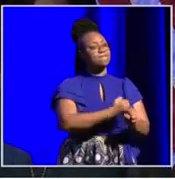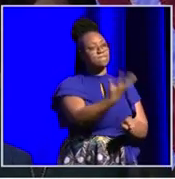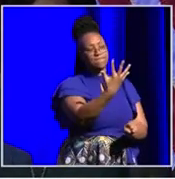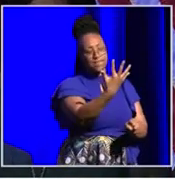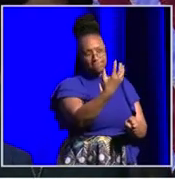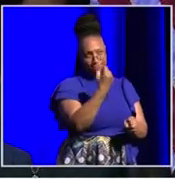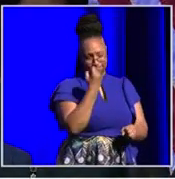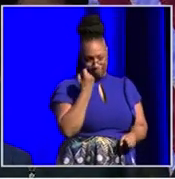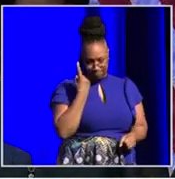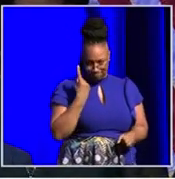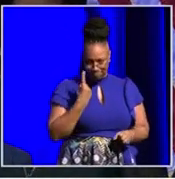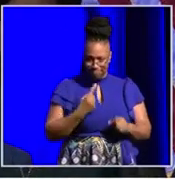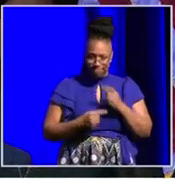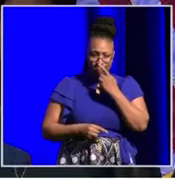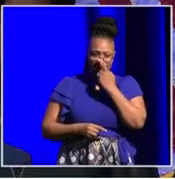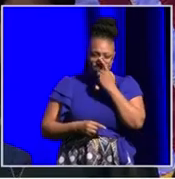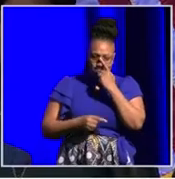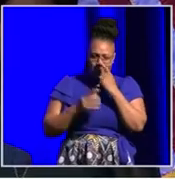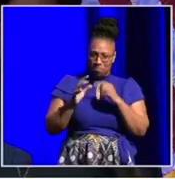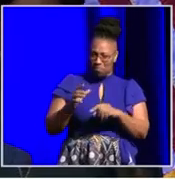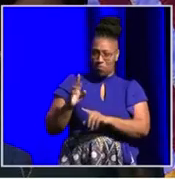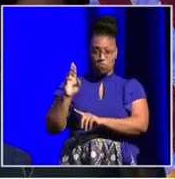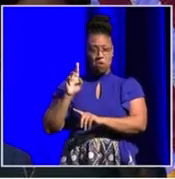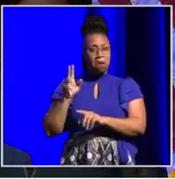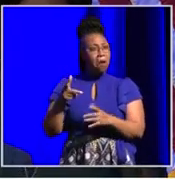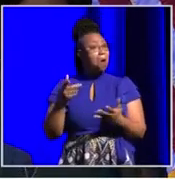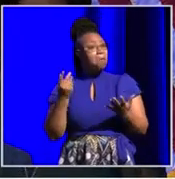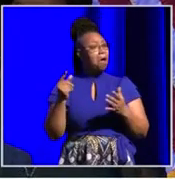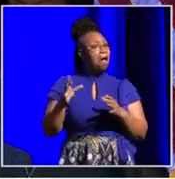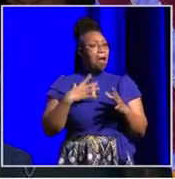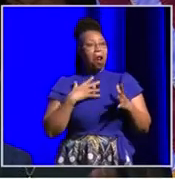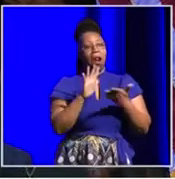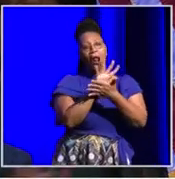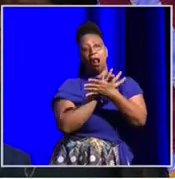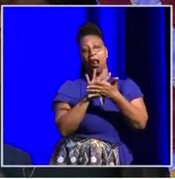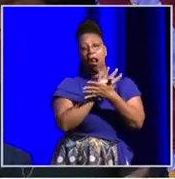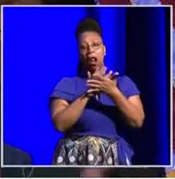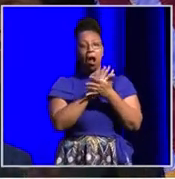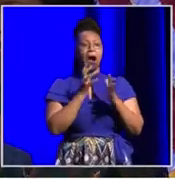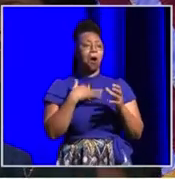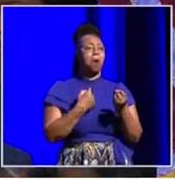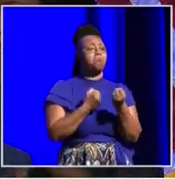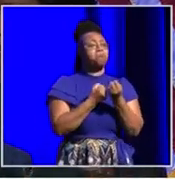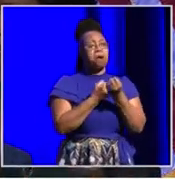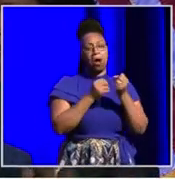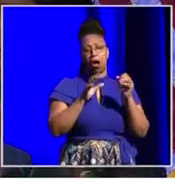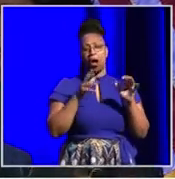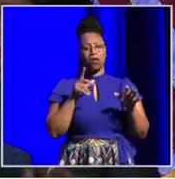they will try to do. We will defeat any such attempts.